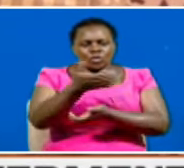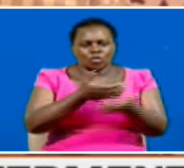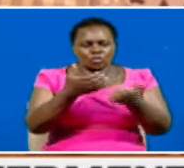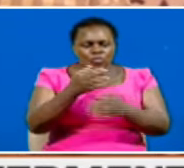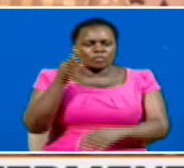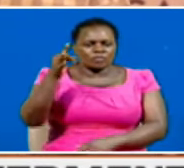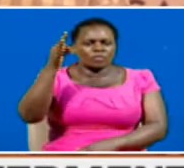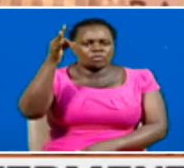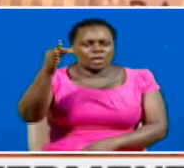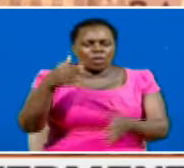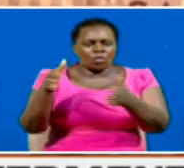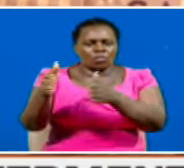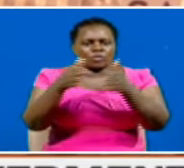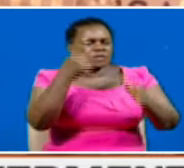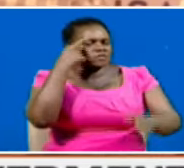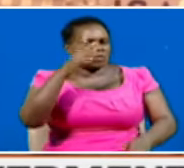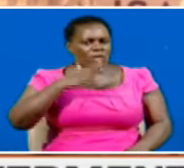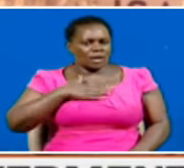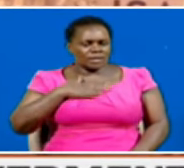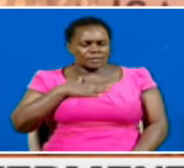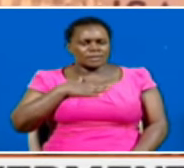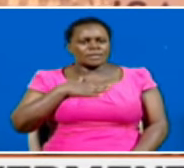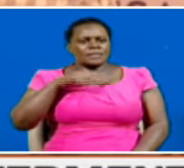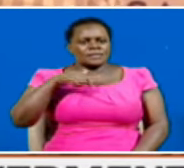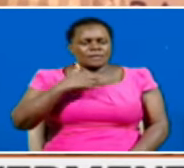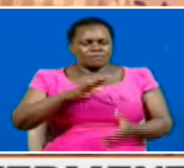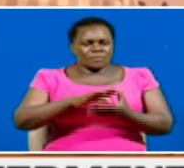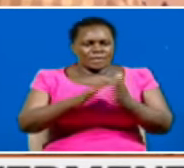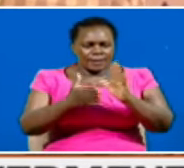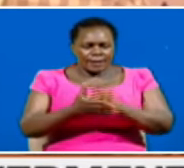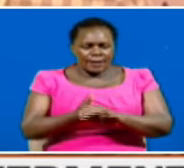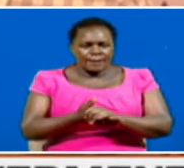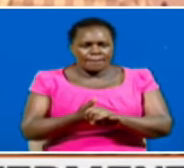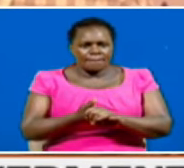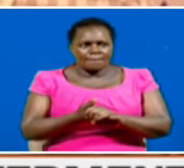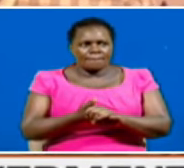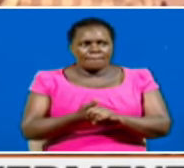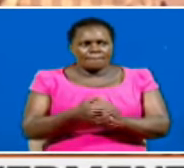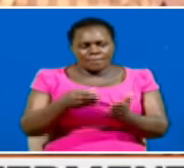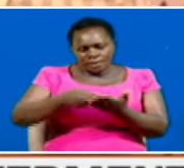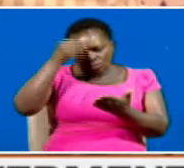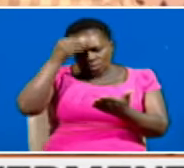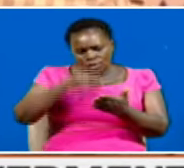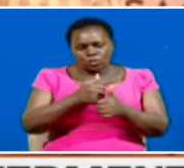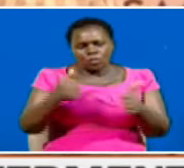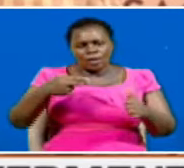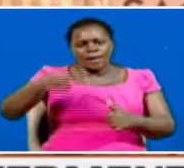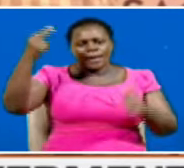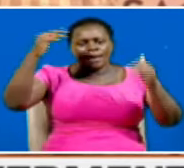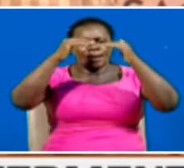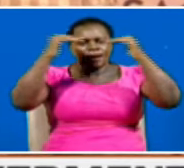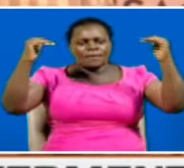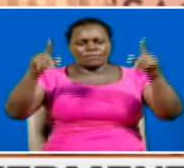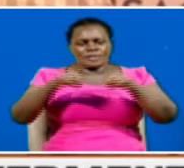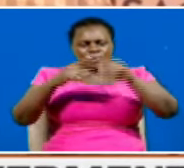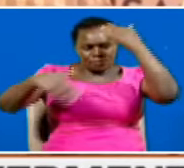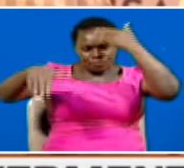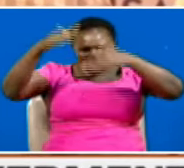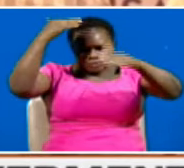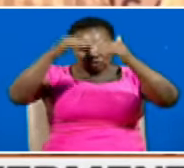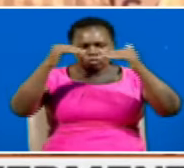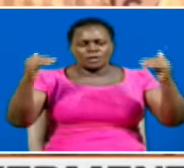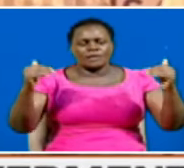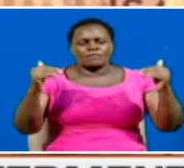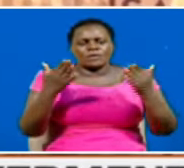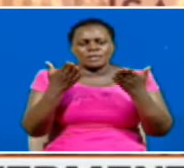huge opportunity for us as more and more people become literate and as we invest in education at higher levels and at professional levels.